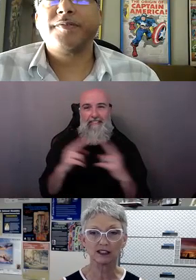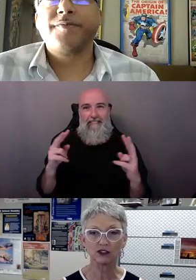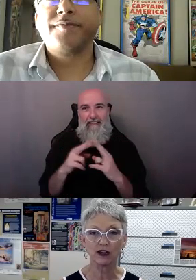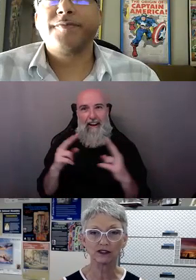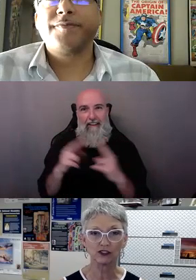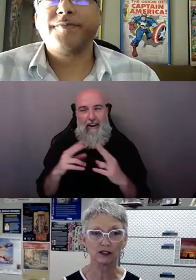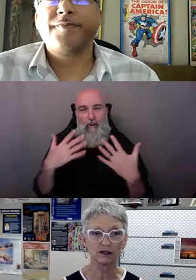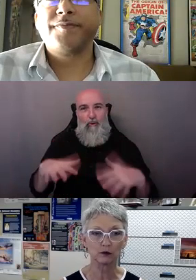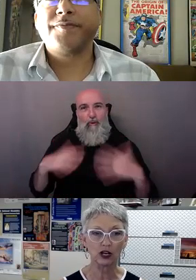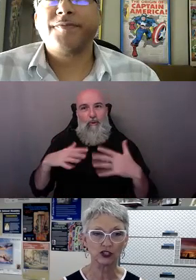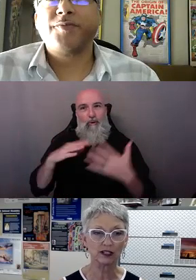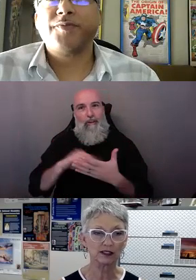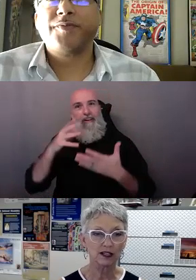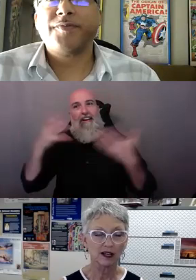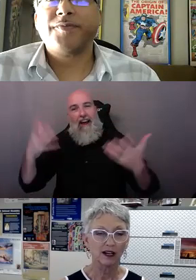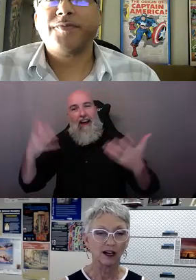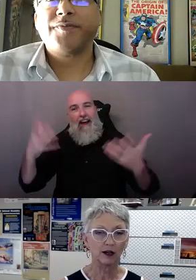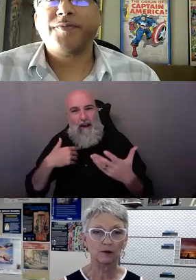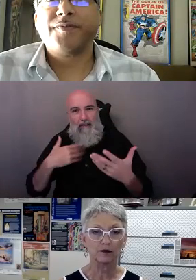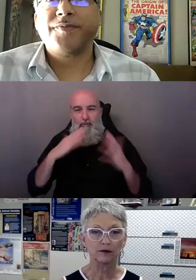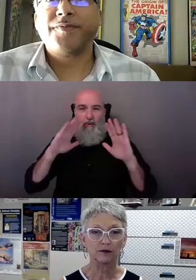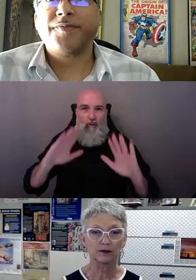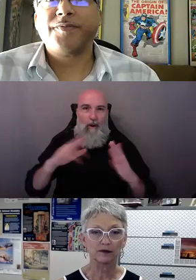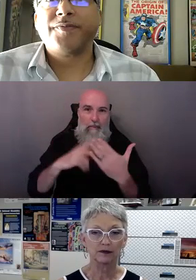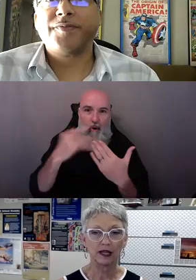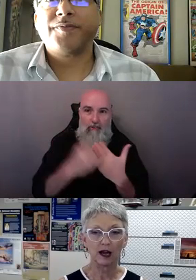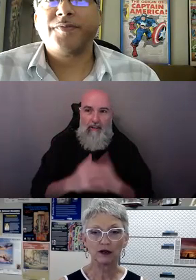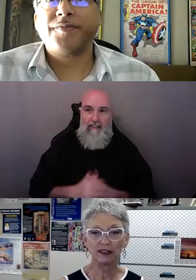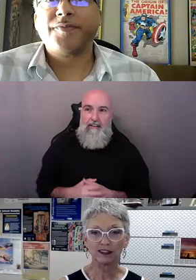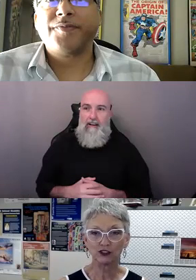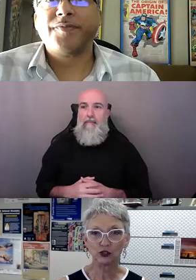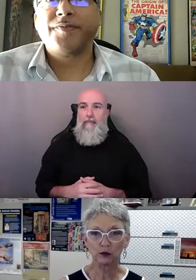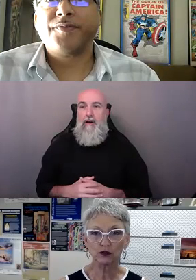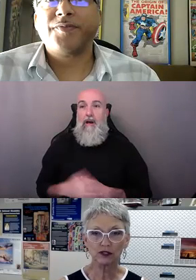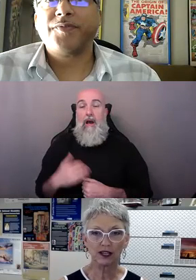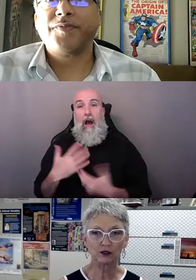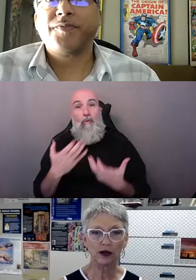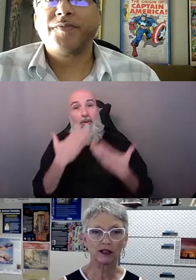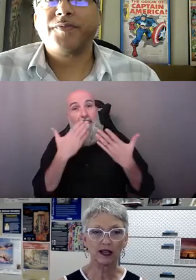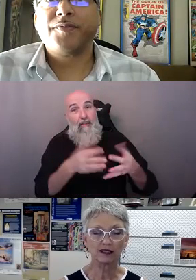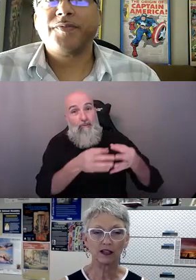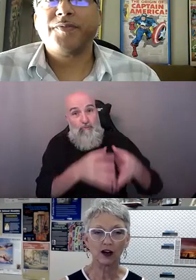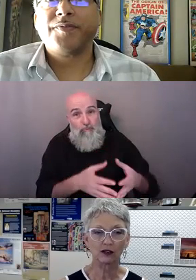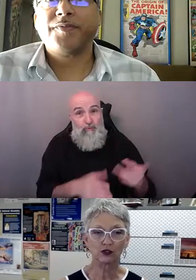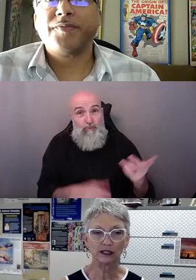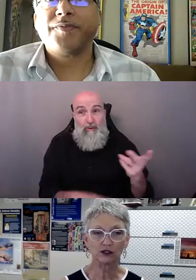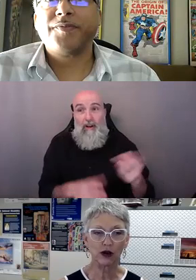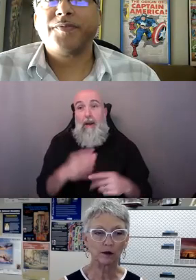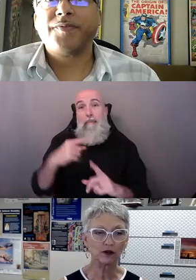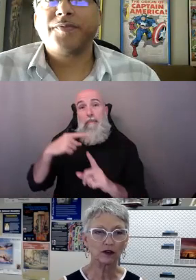to see that you have such a project. I want to thank the interpreters as well as